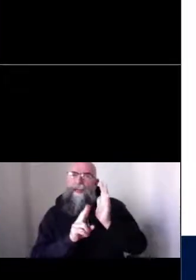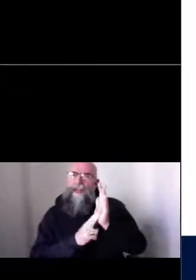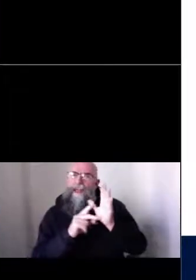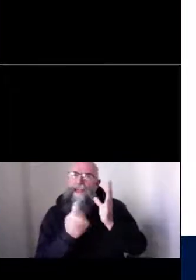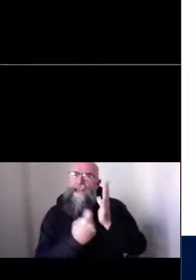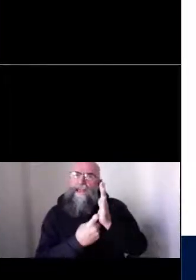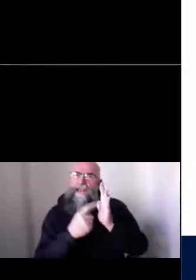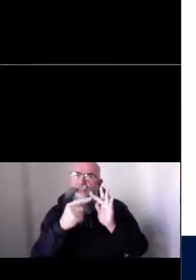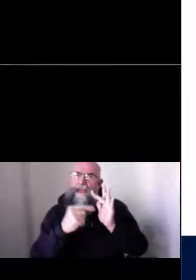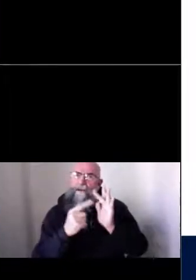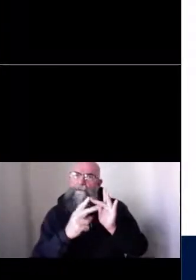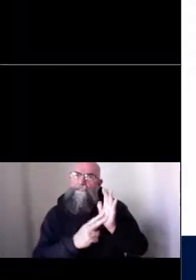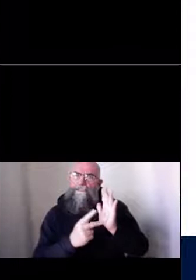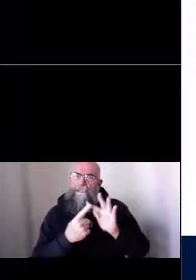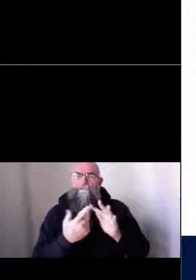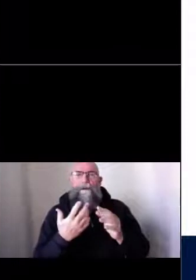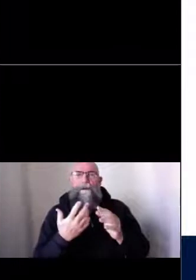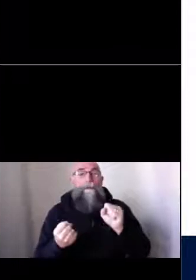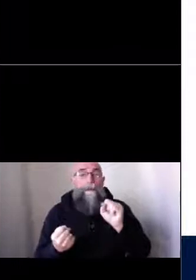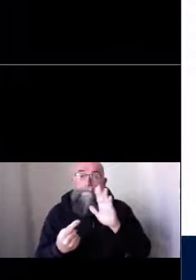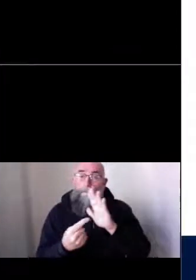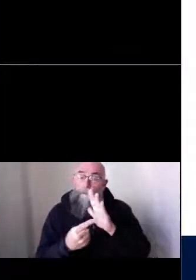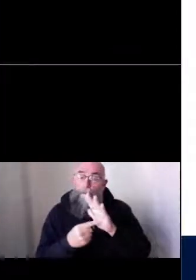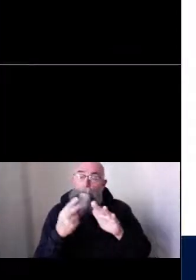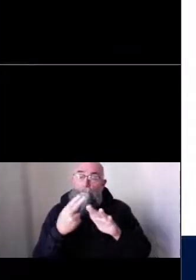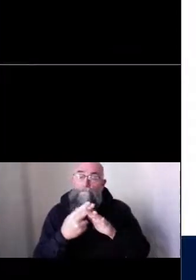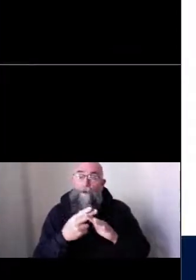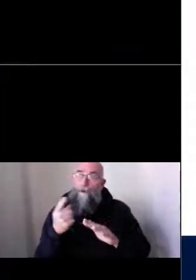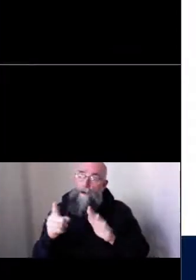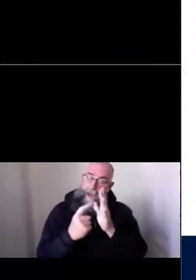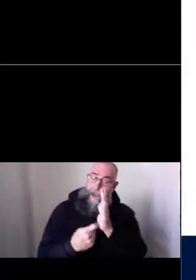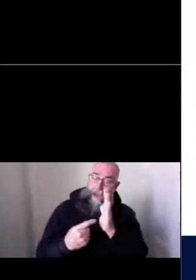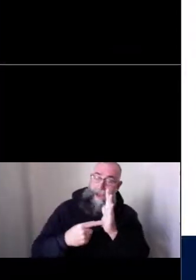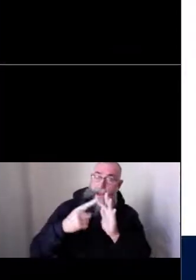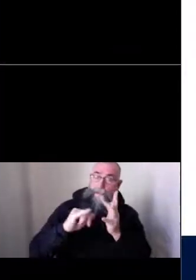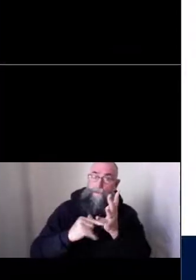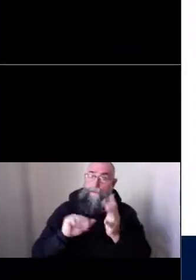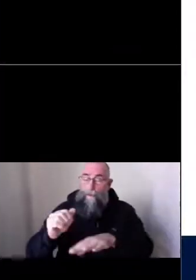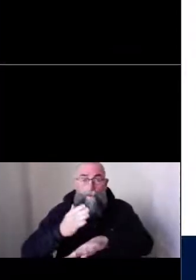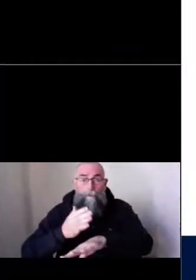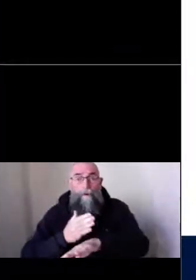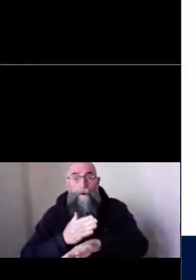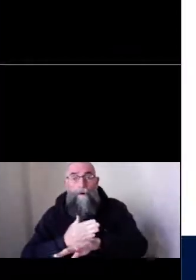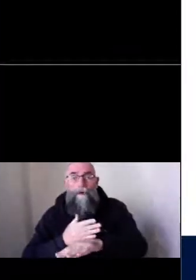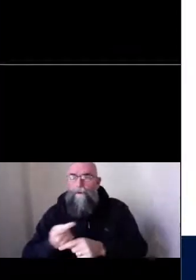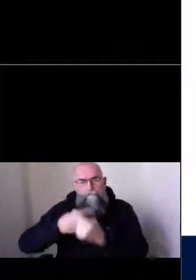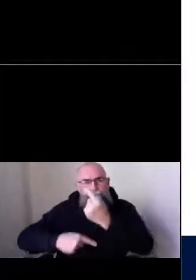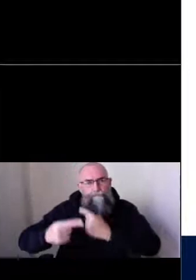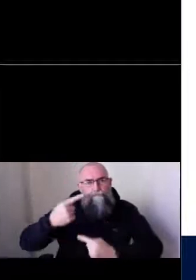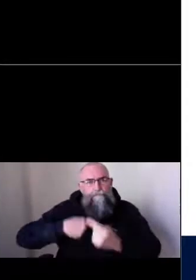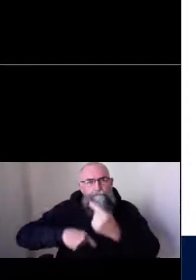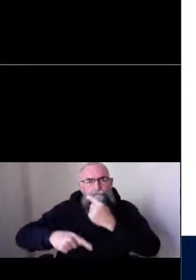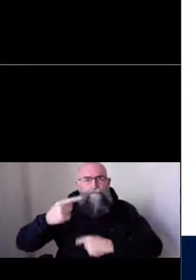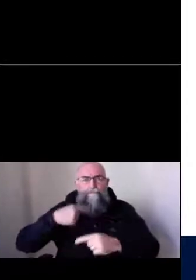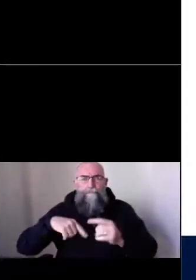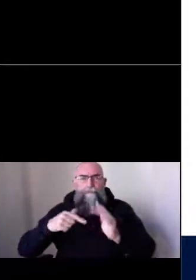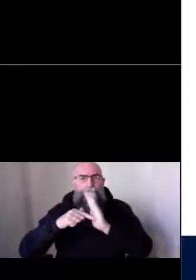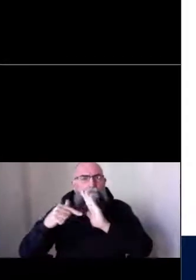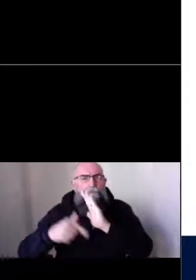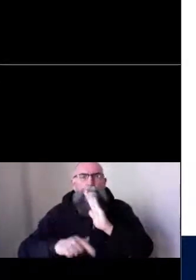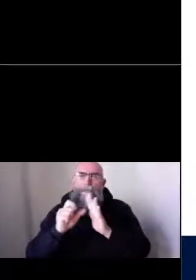the importance of the practice of the artist, giving details about the practice in itself. So in this section,